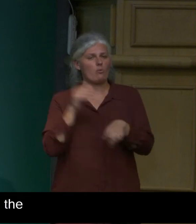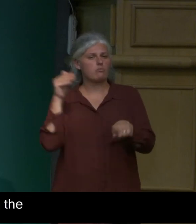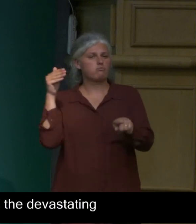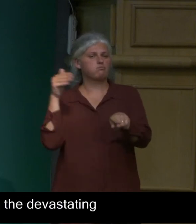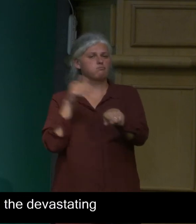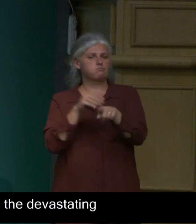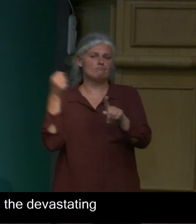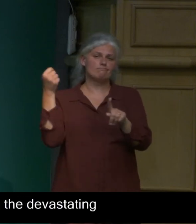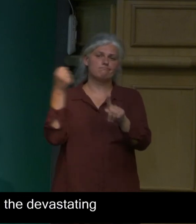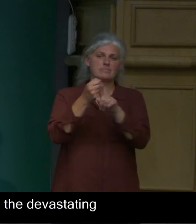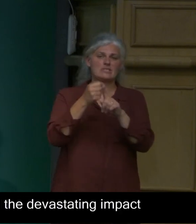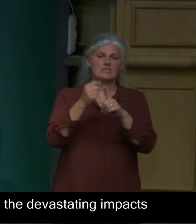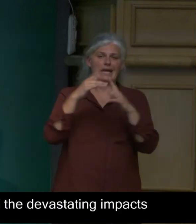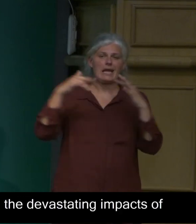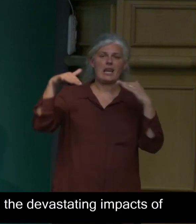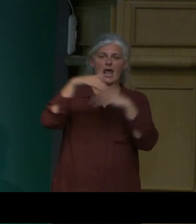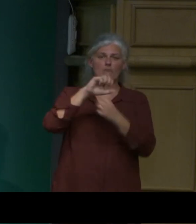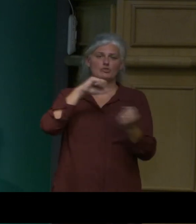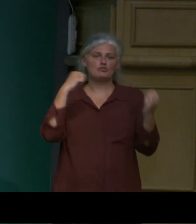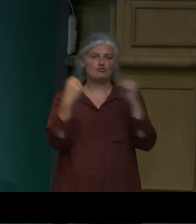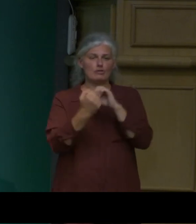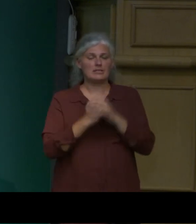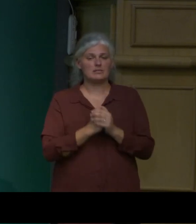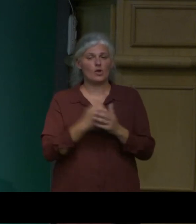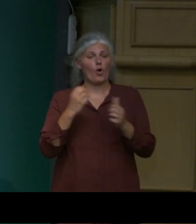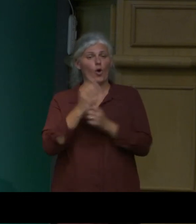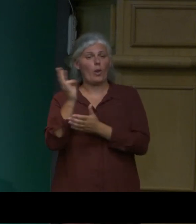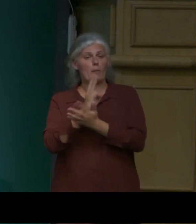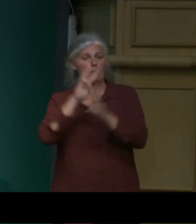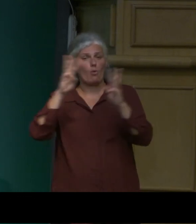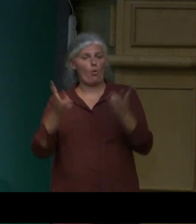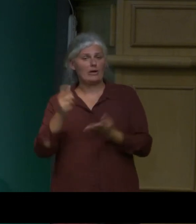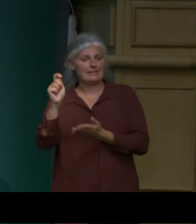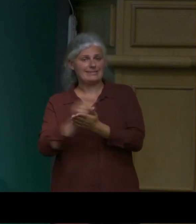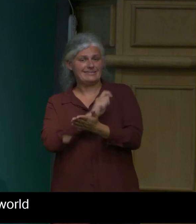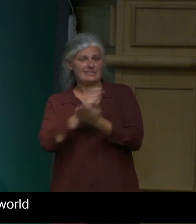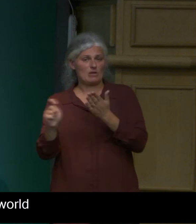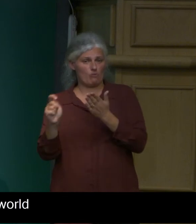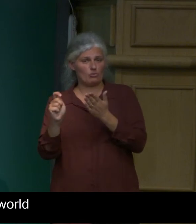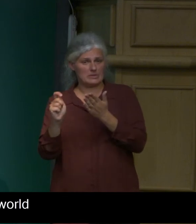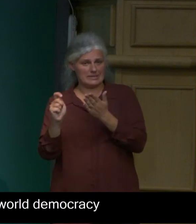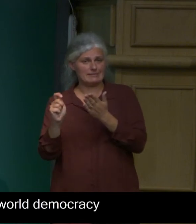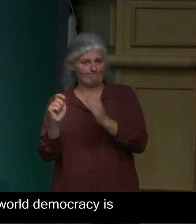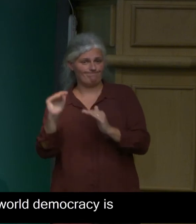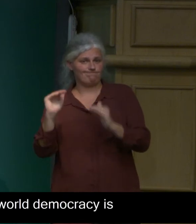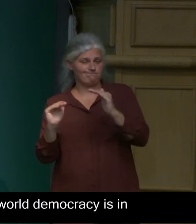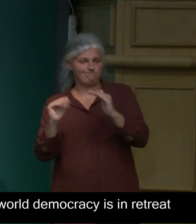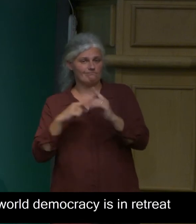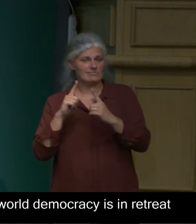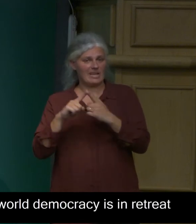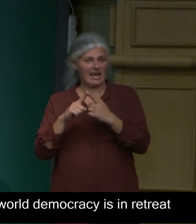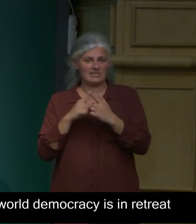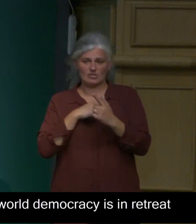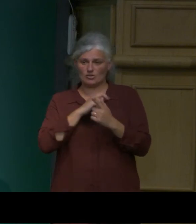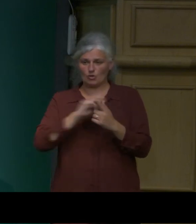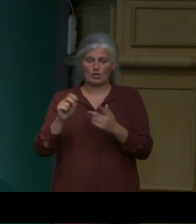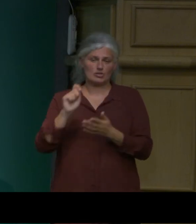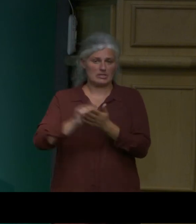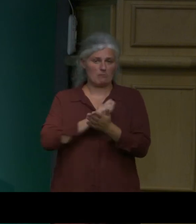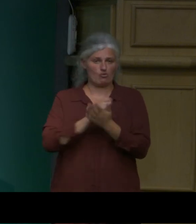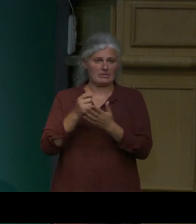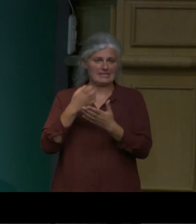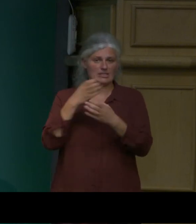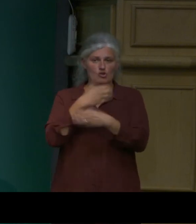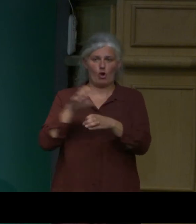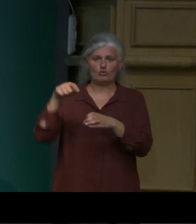climate change in large parts of the world democracy is in retreat and on Democratic states are